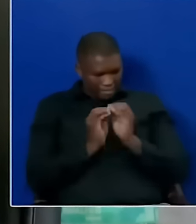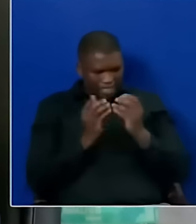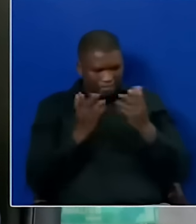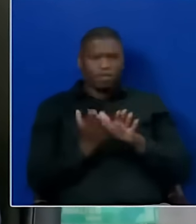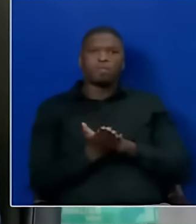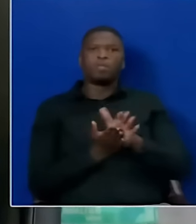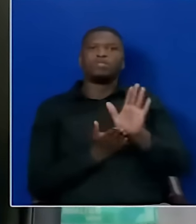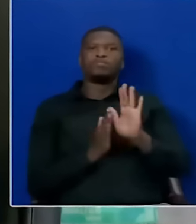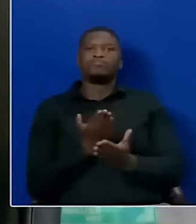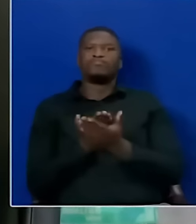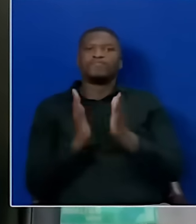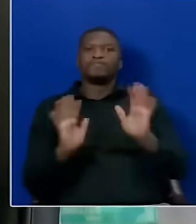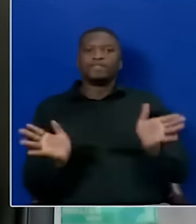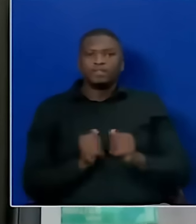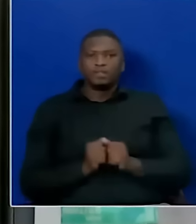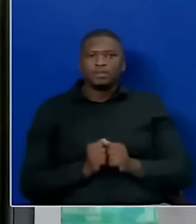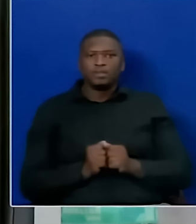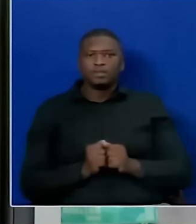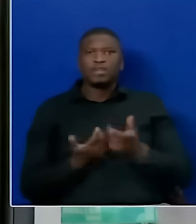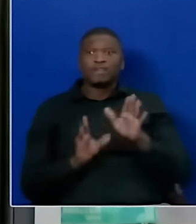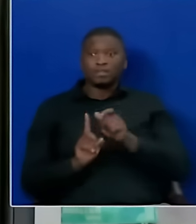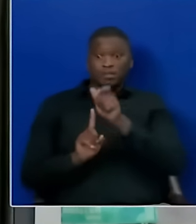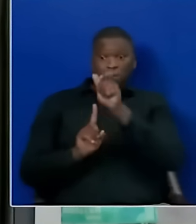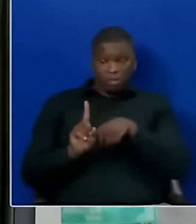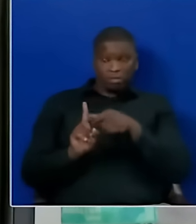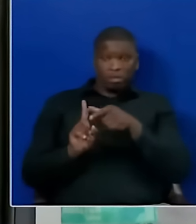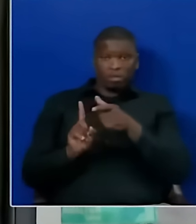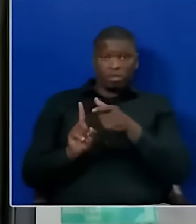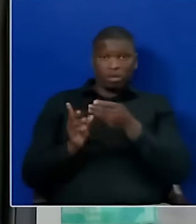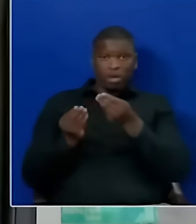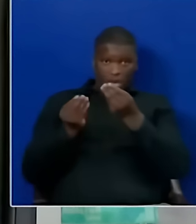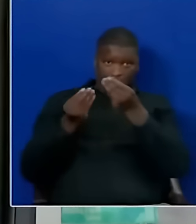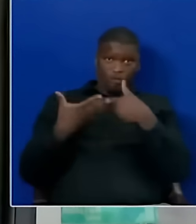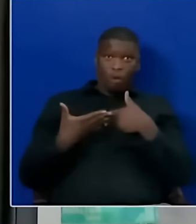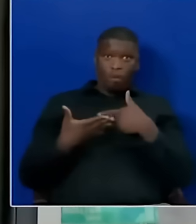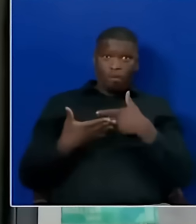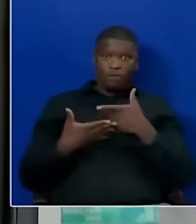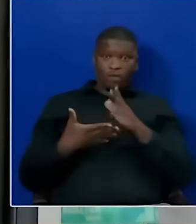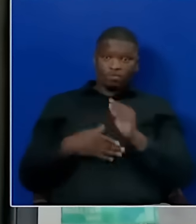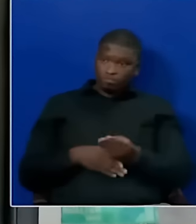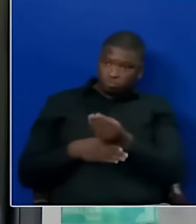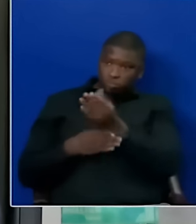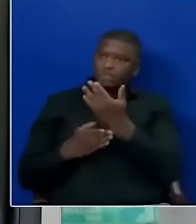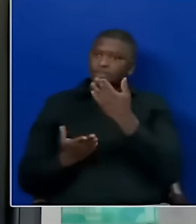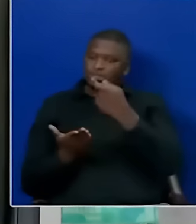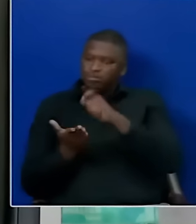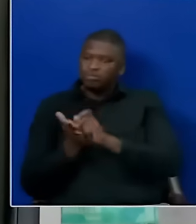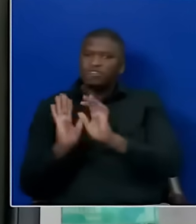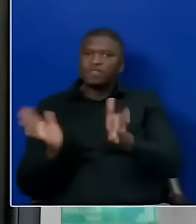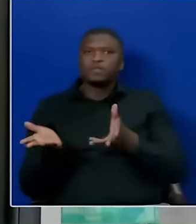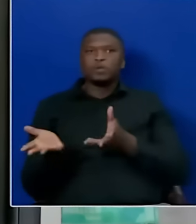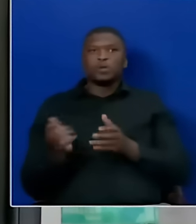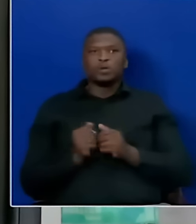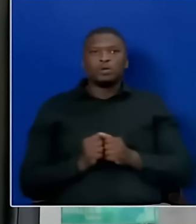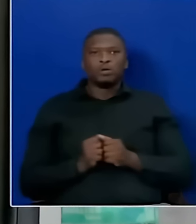and go to the person who initially commissioned the statement and ask them to initial that page and insert that page